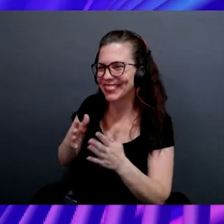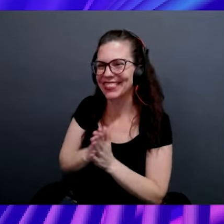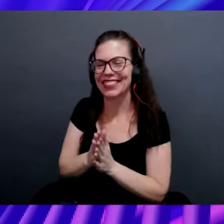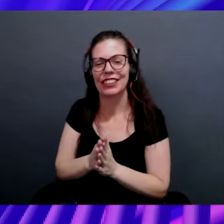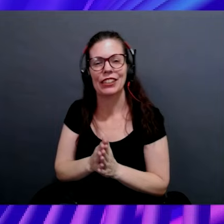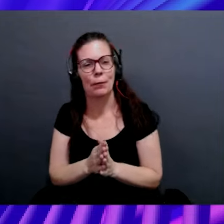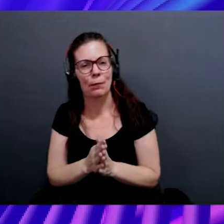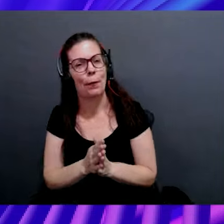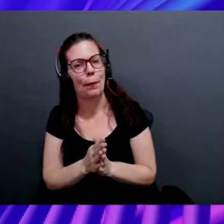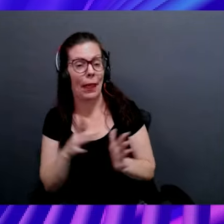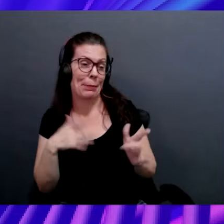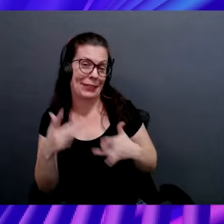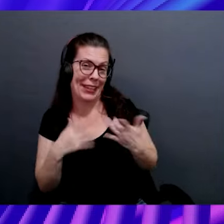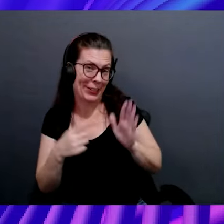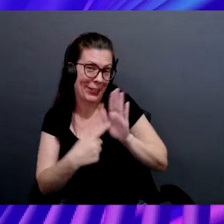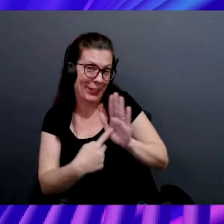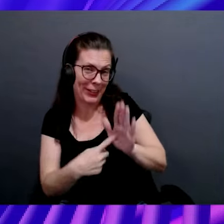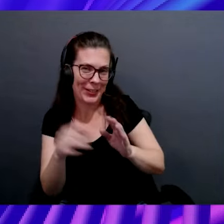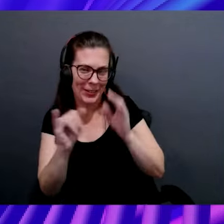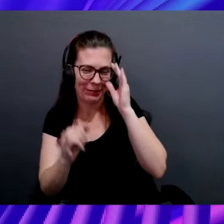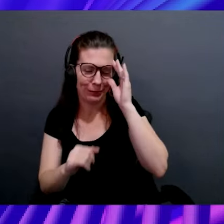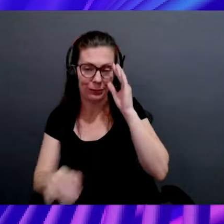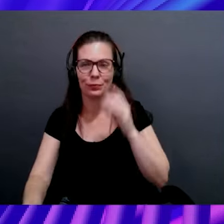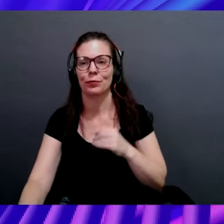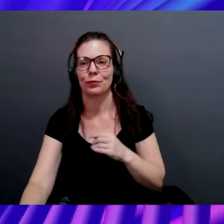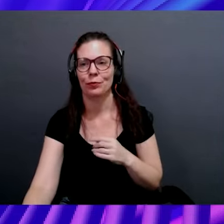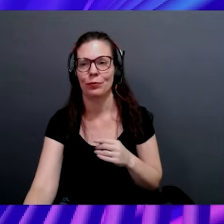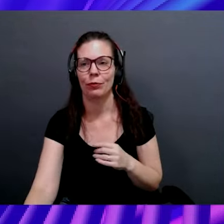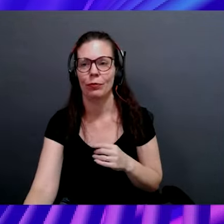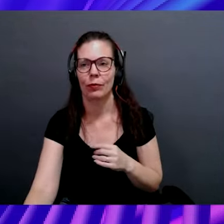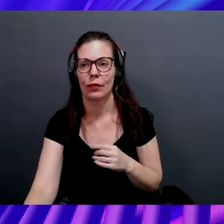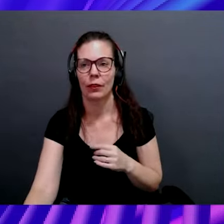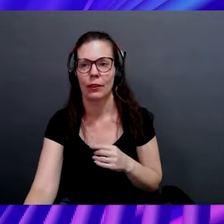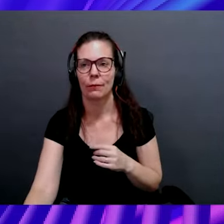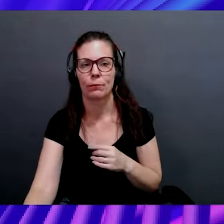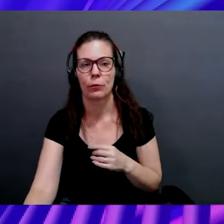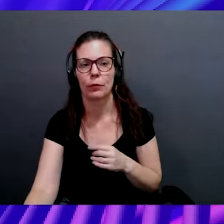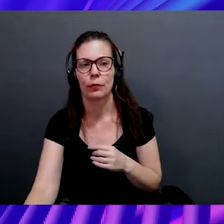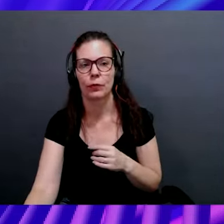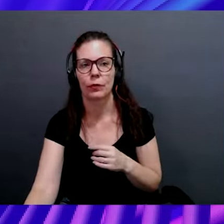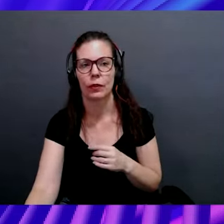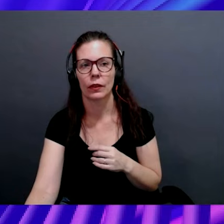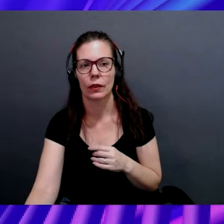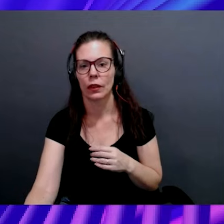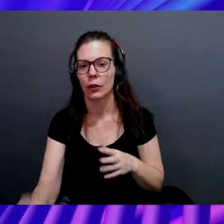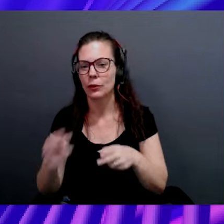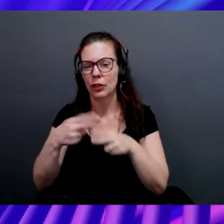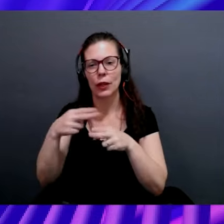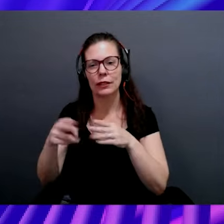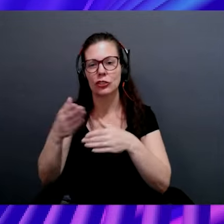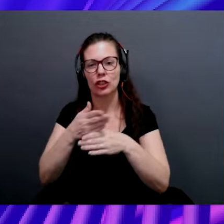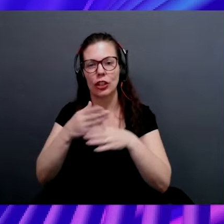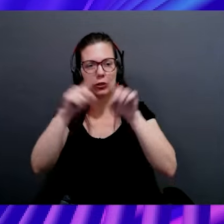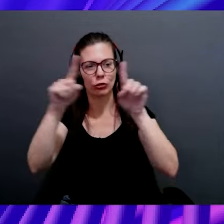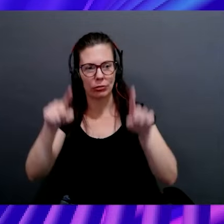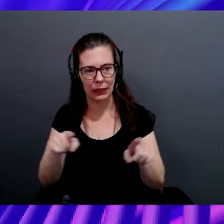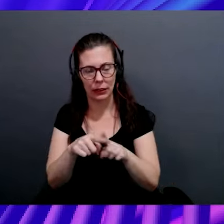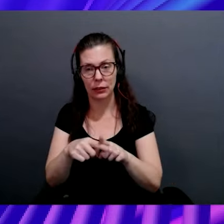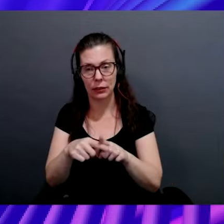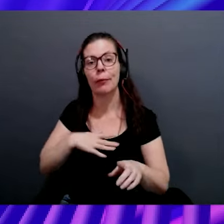I am excited to show it as well. I will just quickly share my screen here. My command